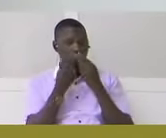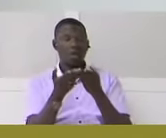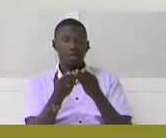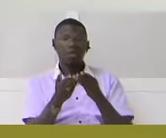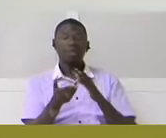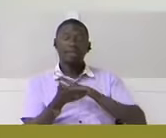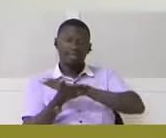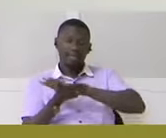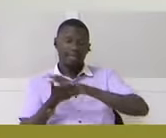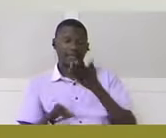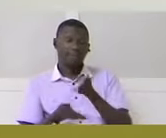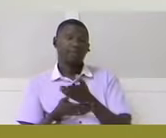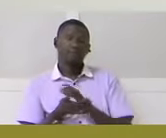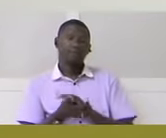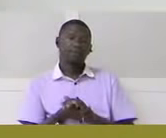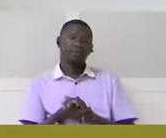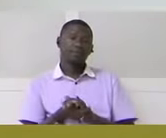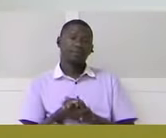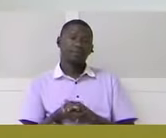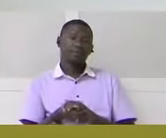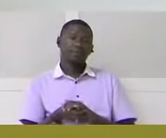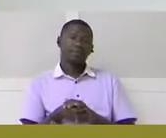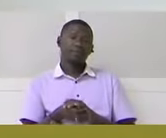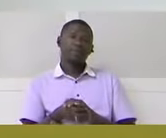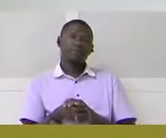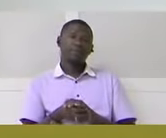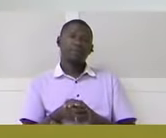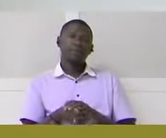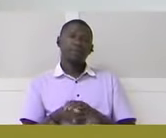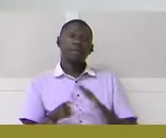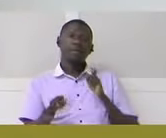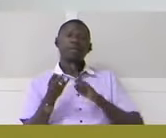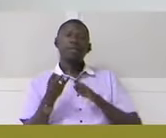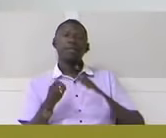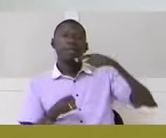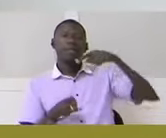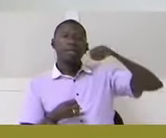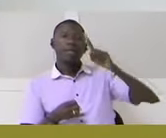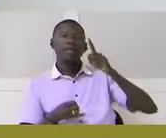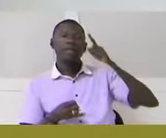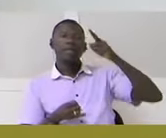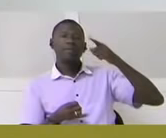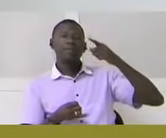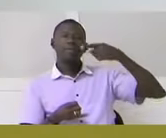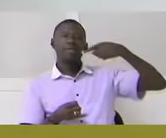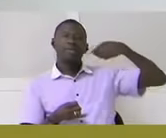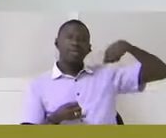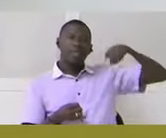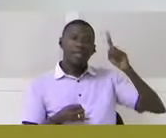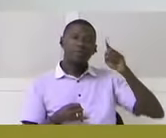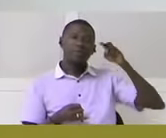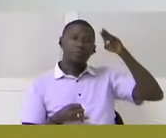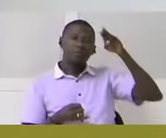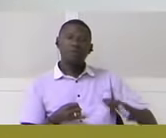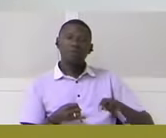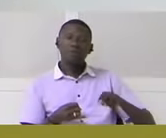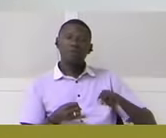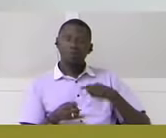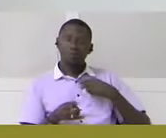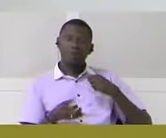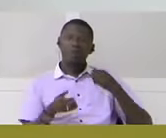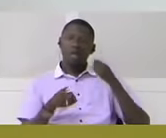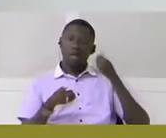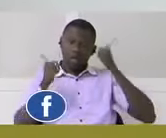anoko senegal 1111 was clearly spelled out here 1111 fana wo fana kete couleur bi anoko fana senegal jang but the coup